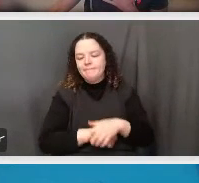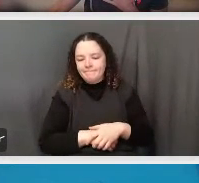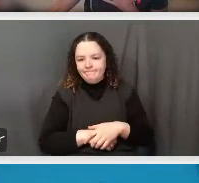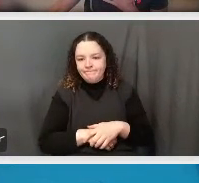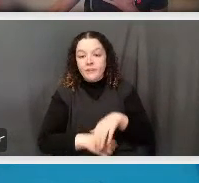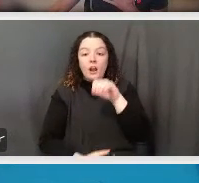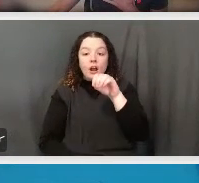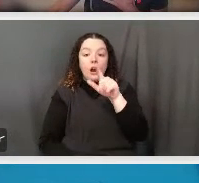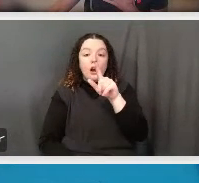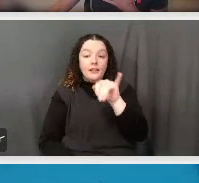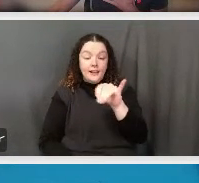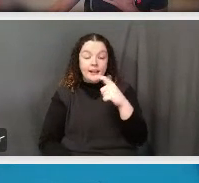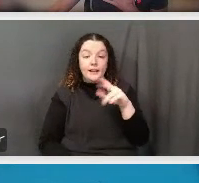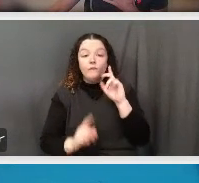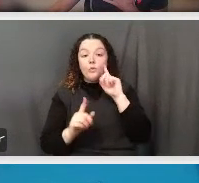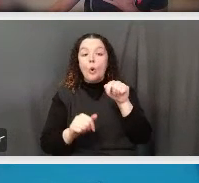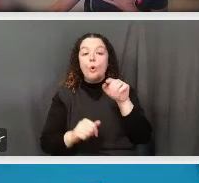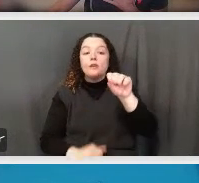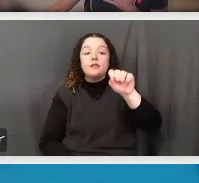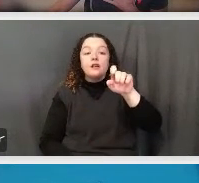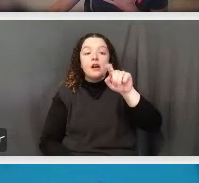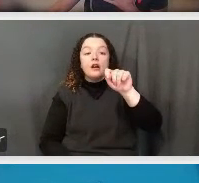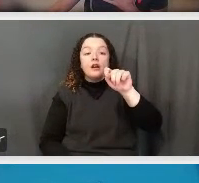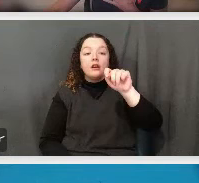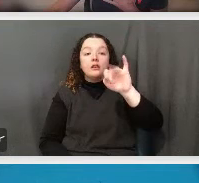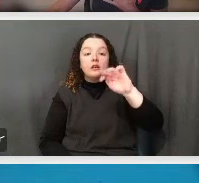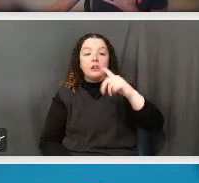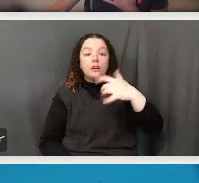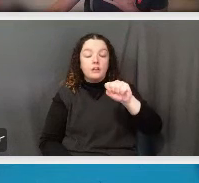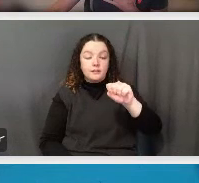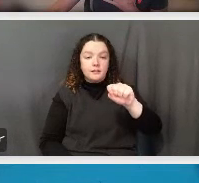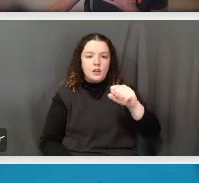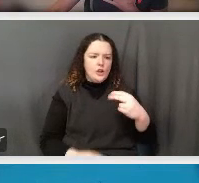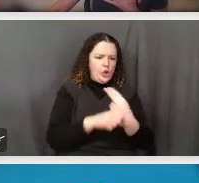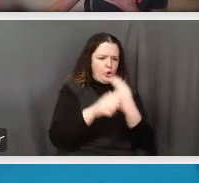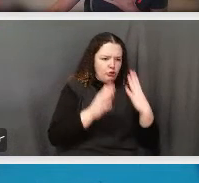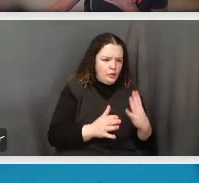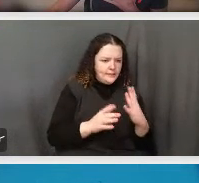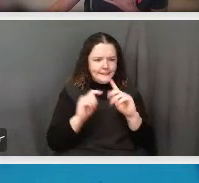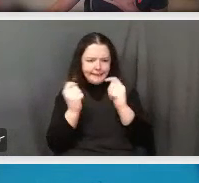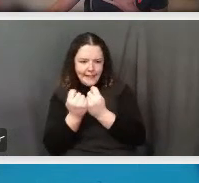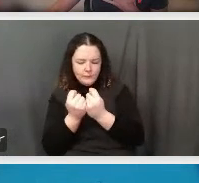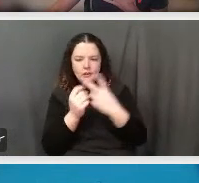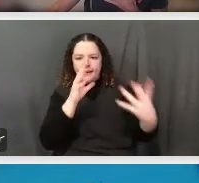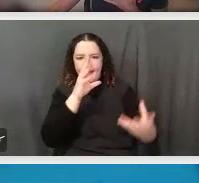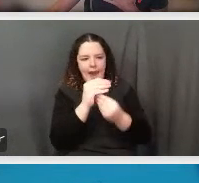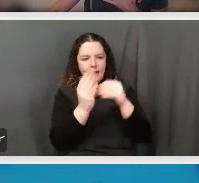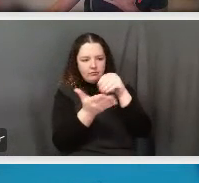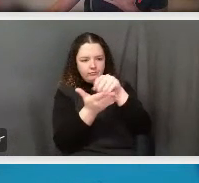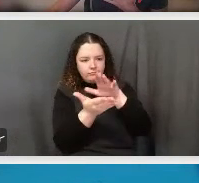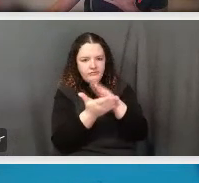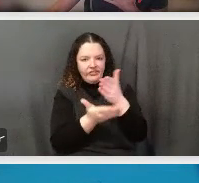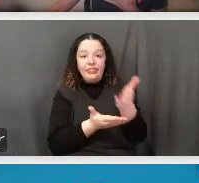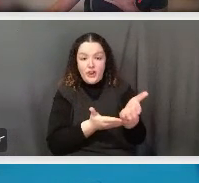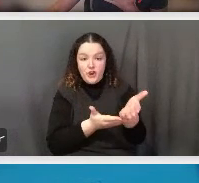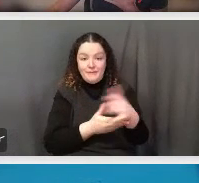your settings and then your users and teams, you'll just add them there. And then make sure they have,